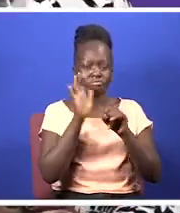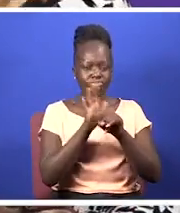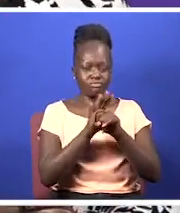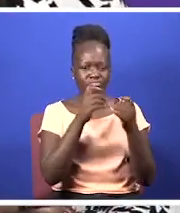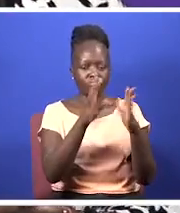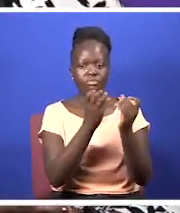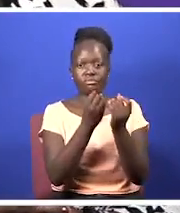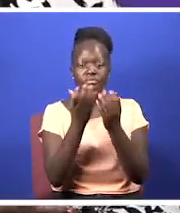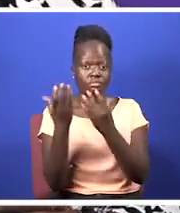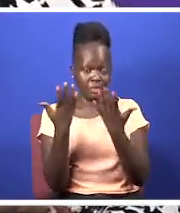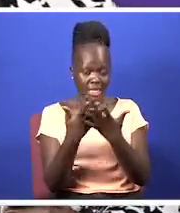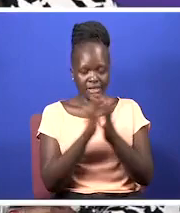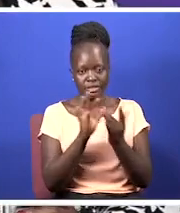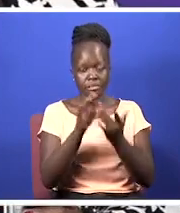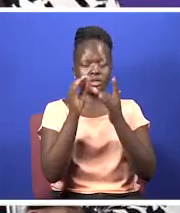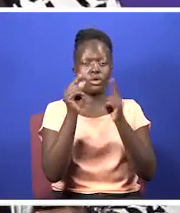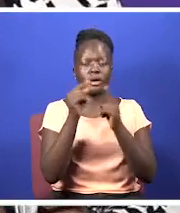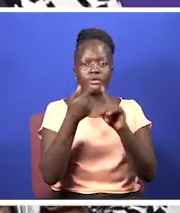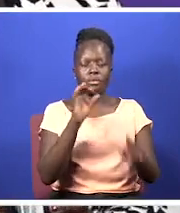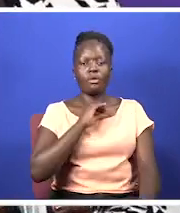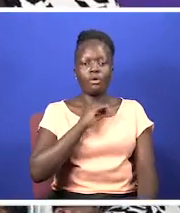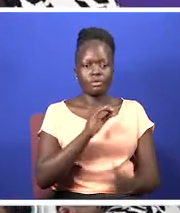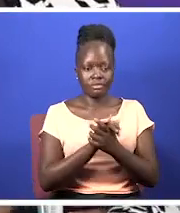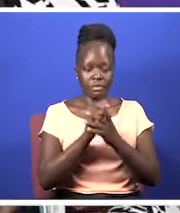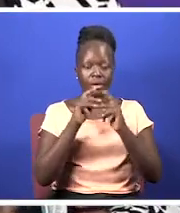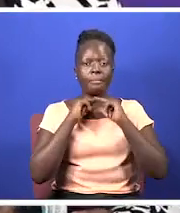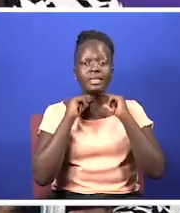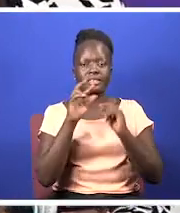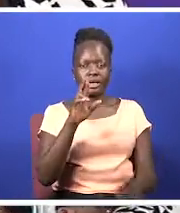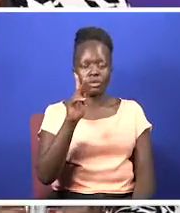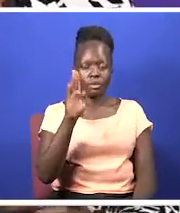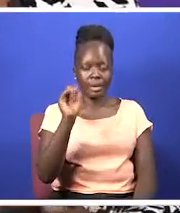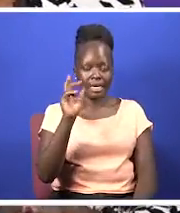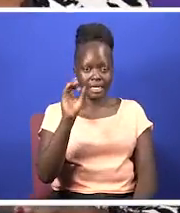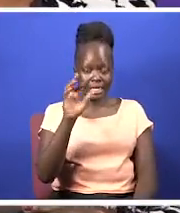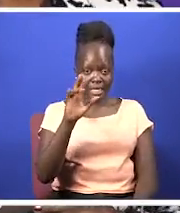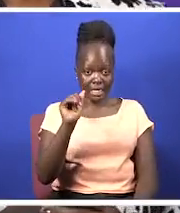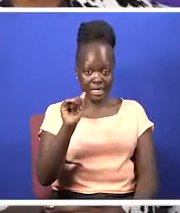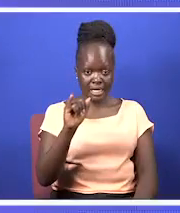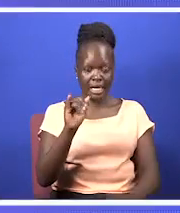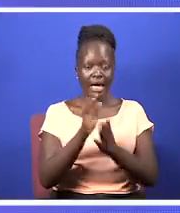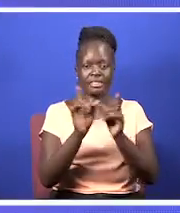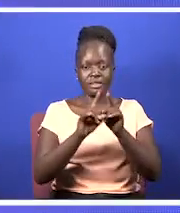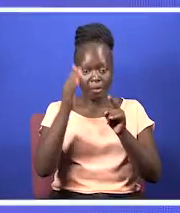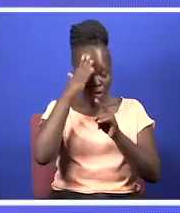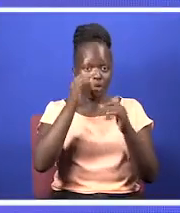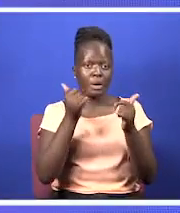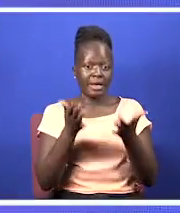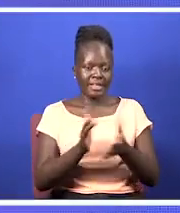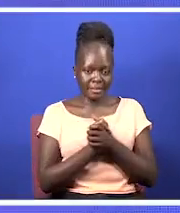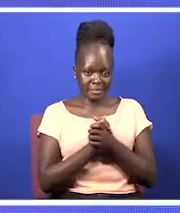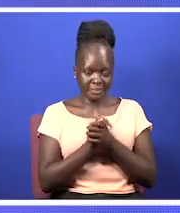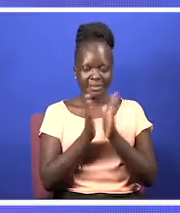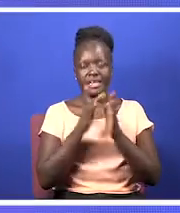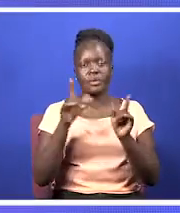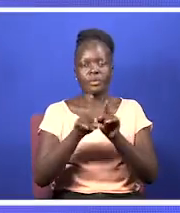more, including a special message from our very own Reverend Kwame Rubadiri, and he's no stranger here at CBS,